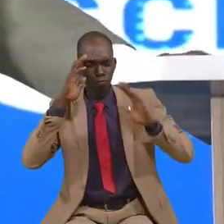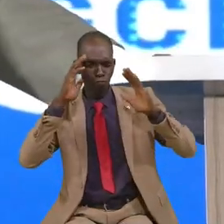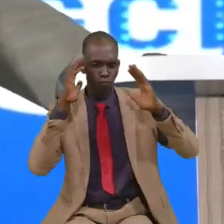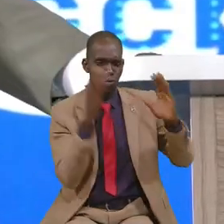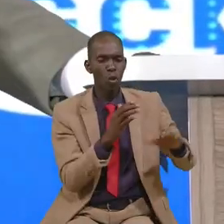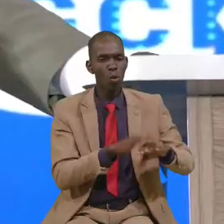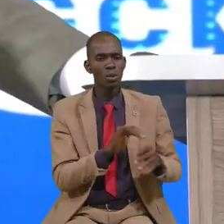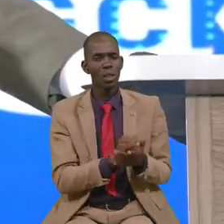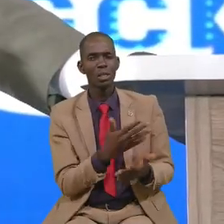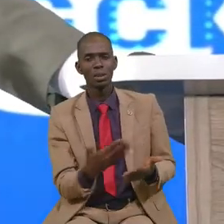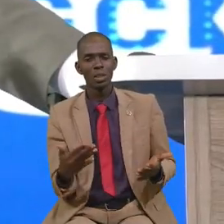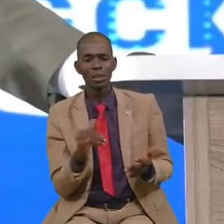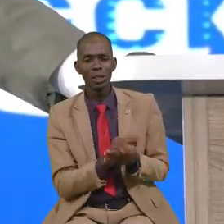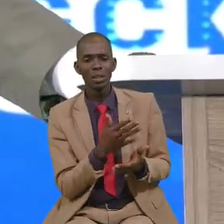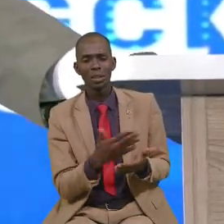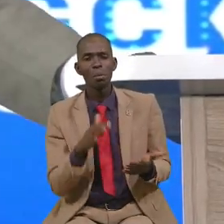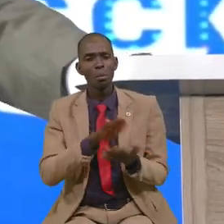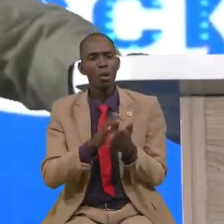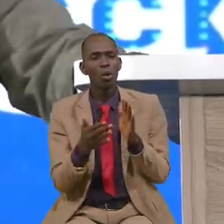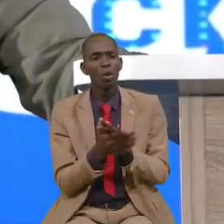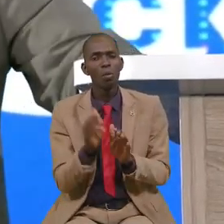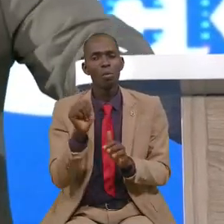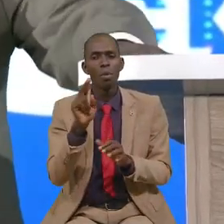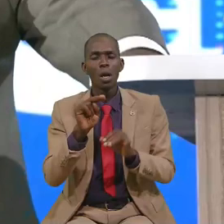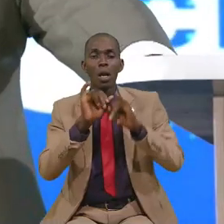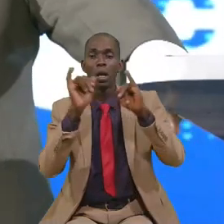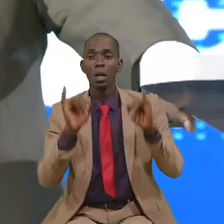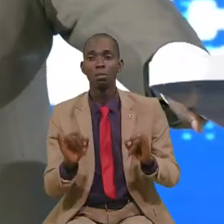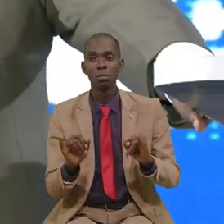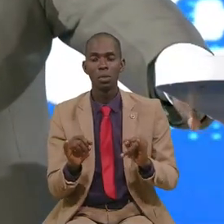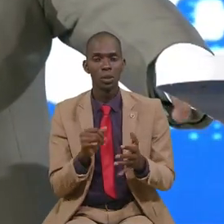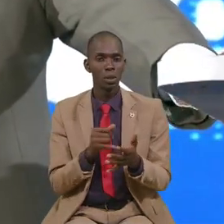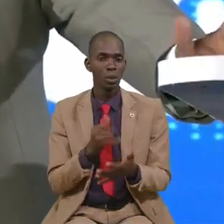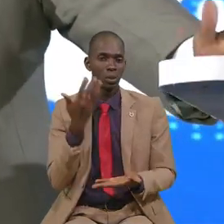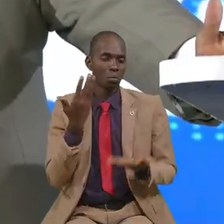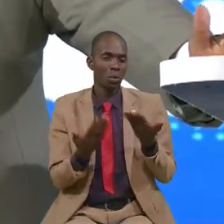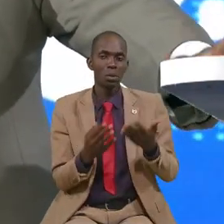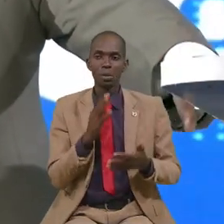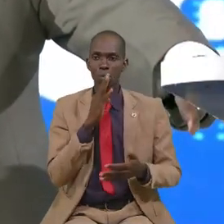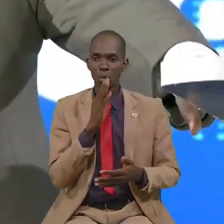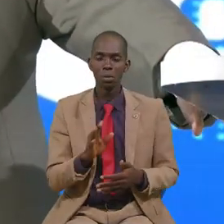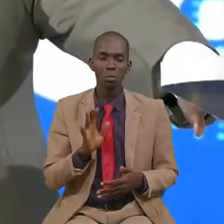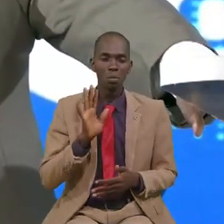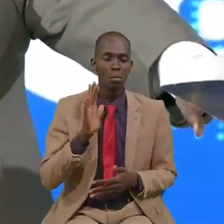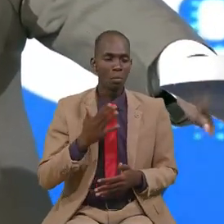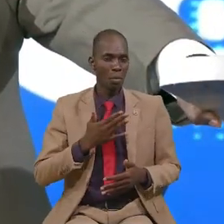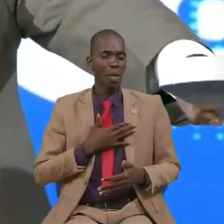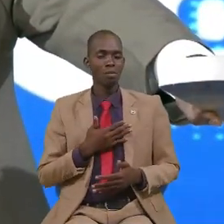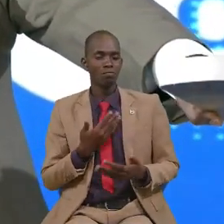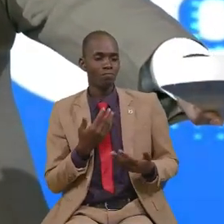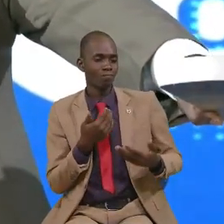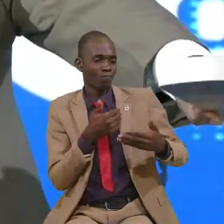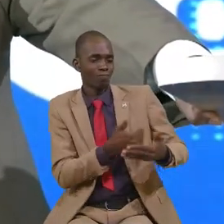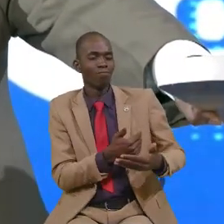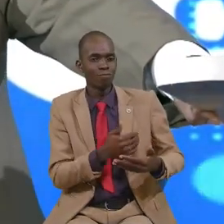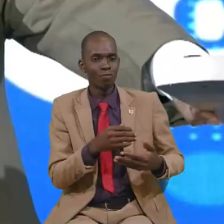has become an idol. It may be my fellow student, my fellow brother,